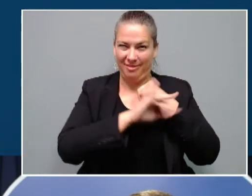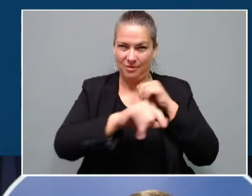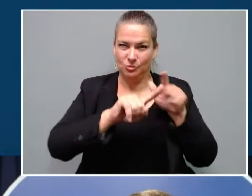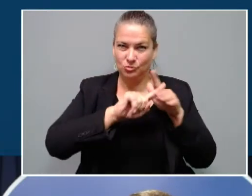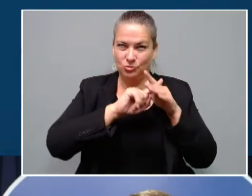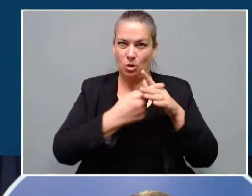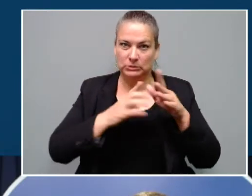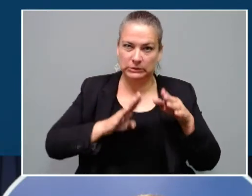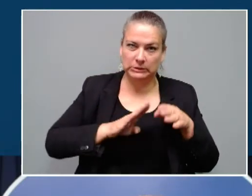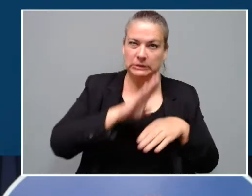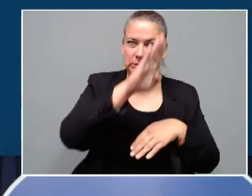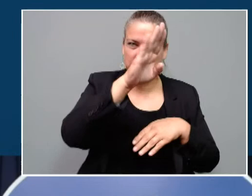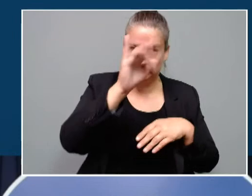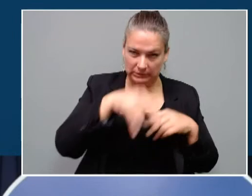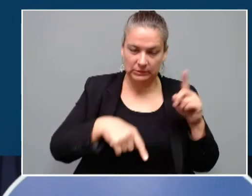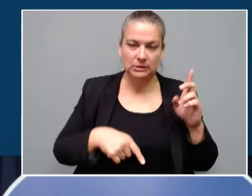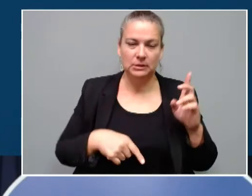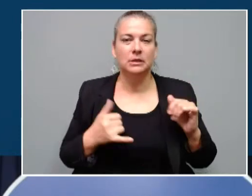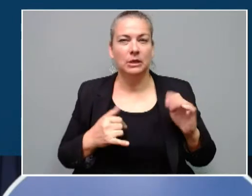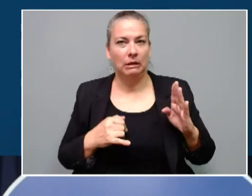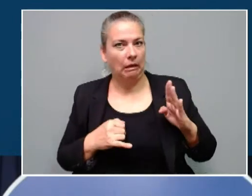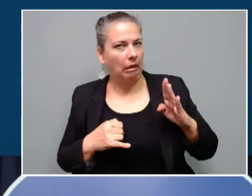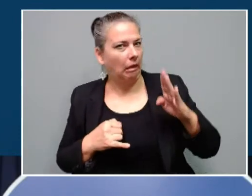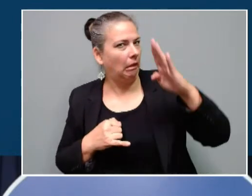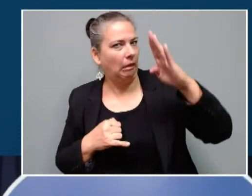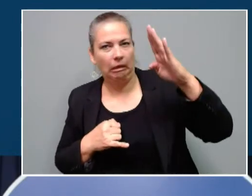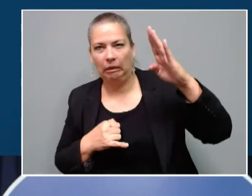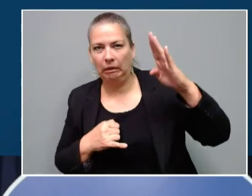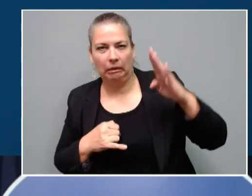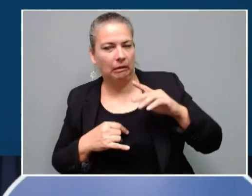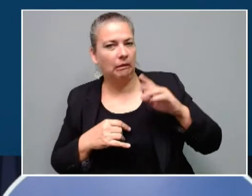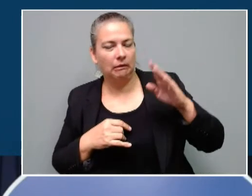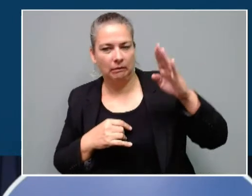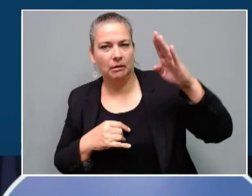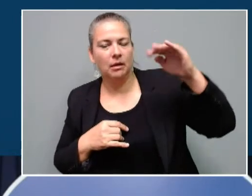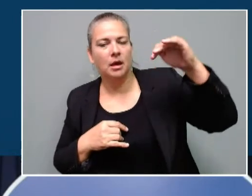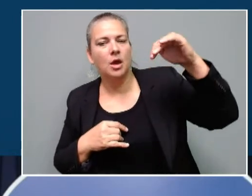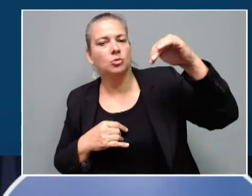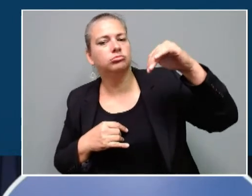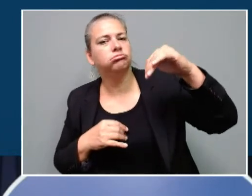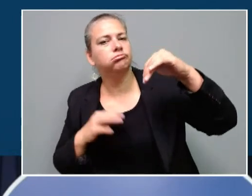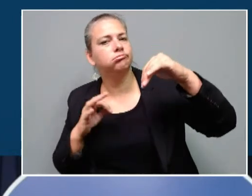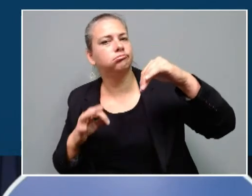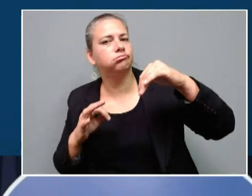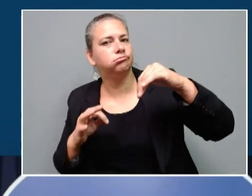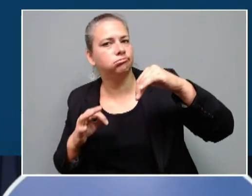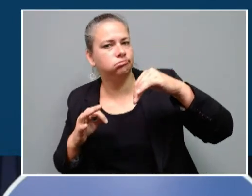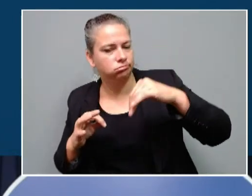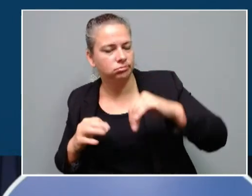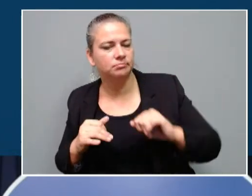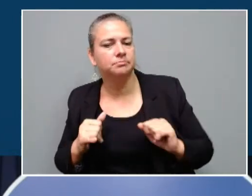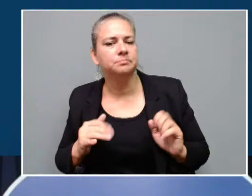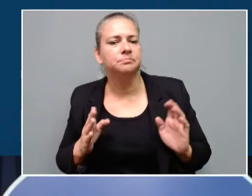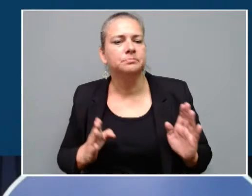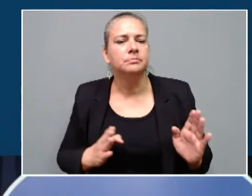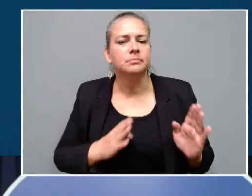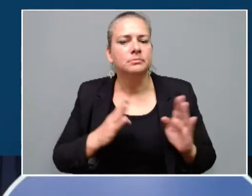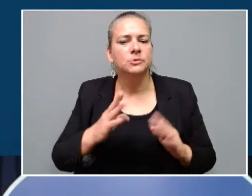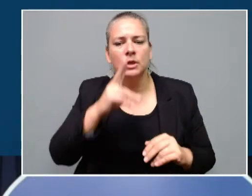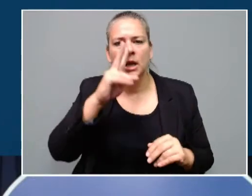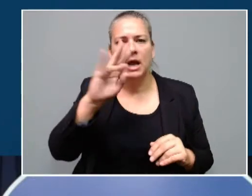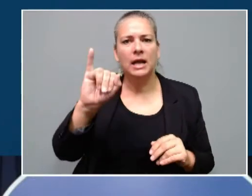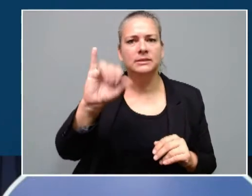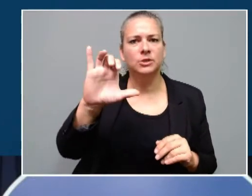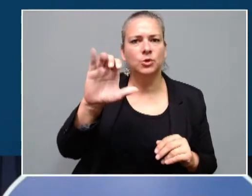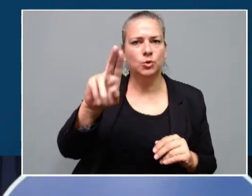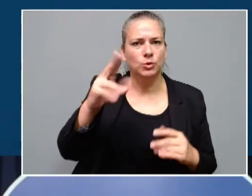really until this last week. Same is occurring in the ICUs.